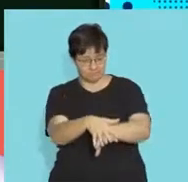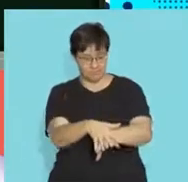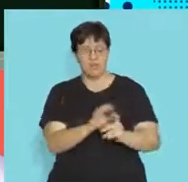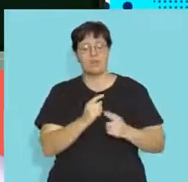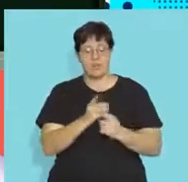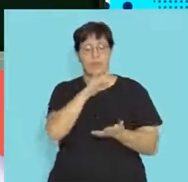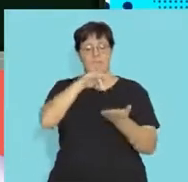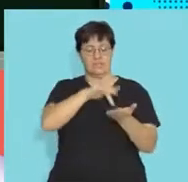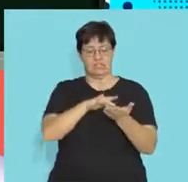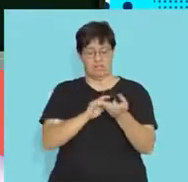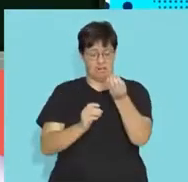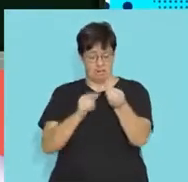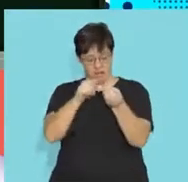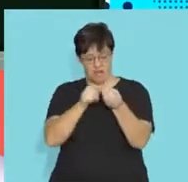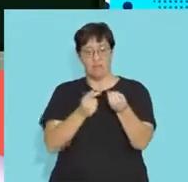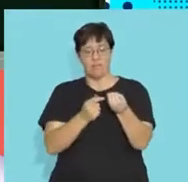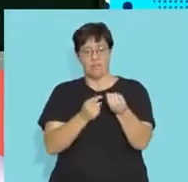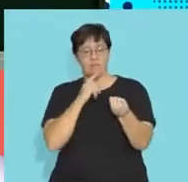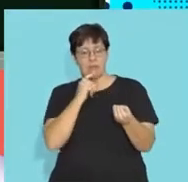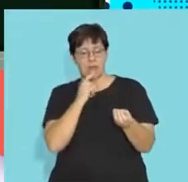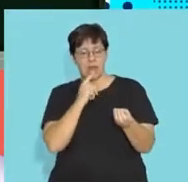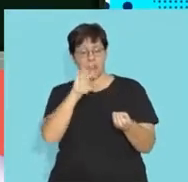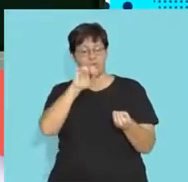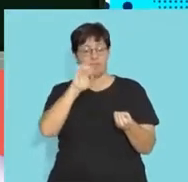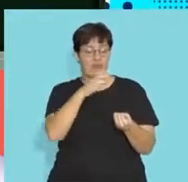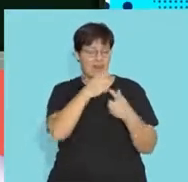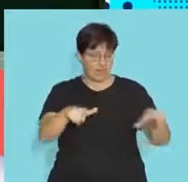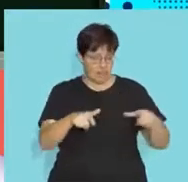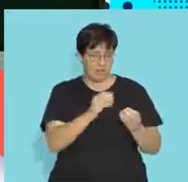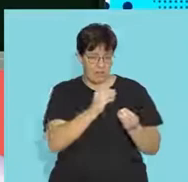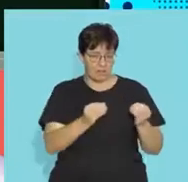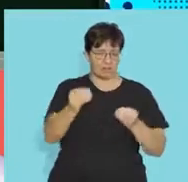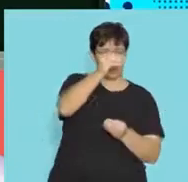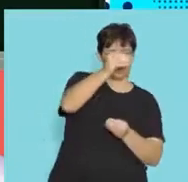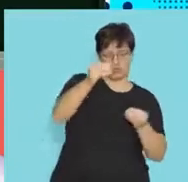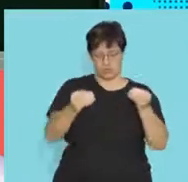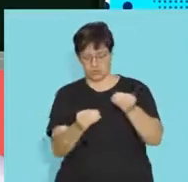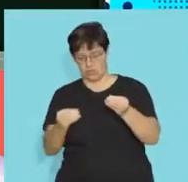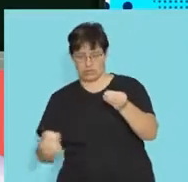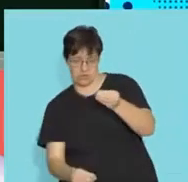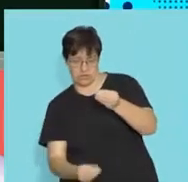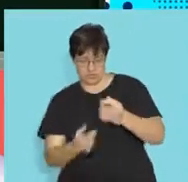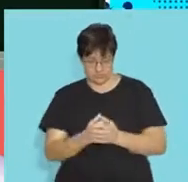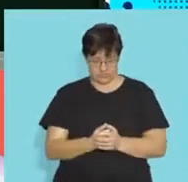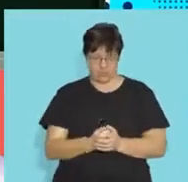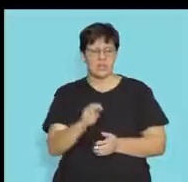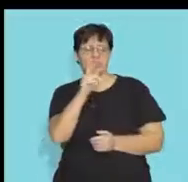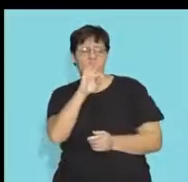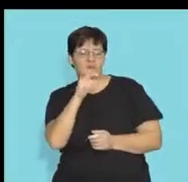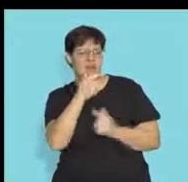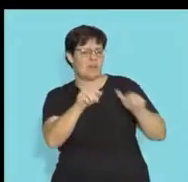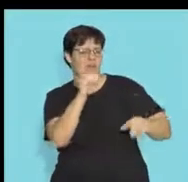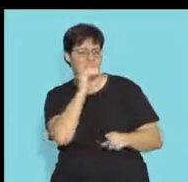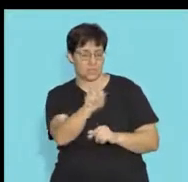of an organism may vary when we put them into a trophic level. So let's try and understand what trophic level means. So